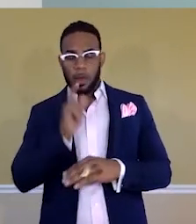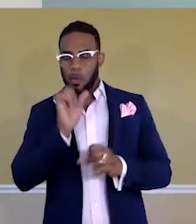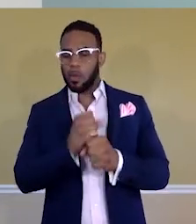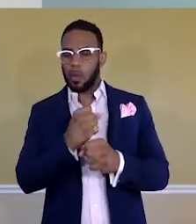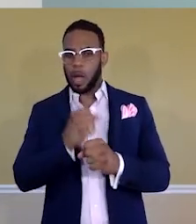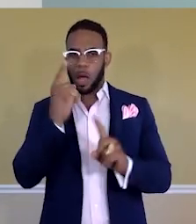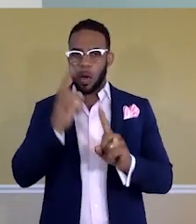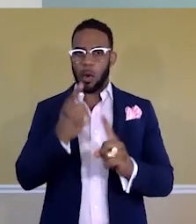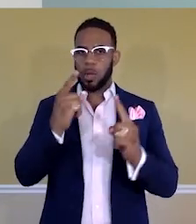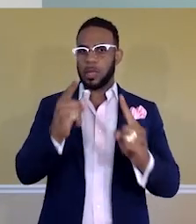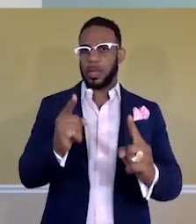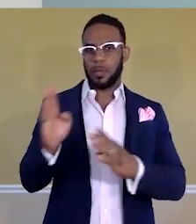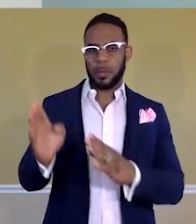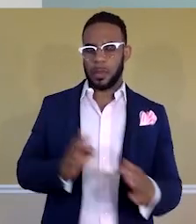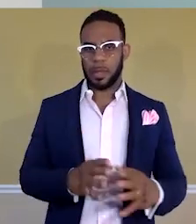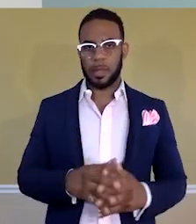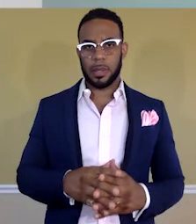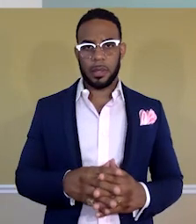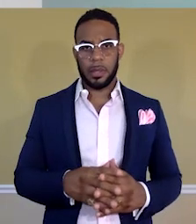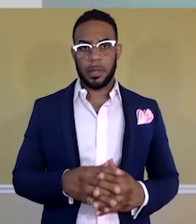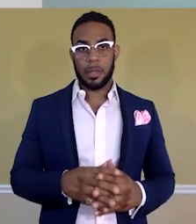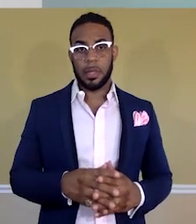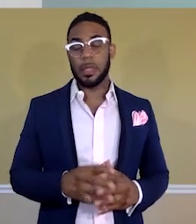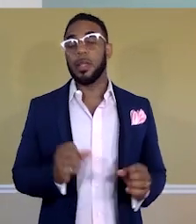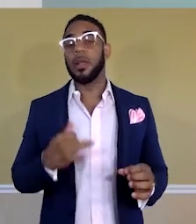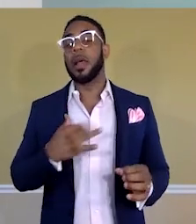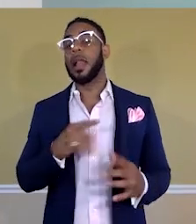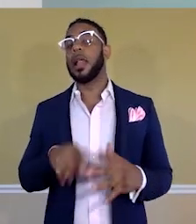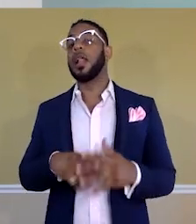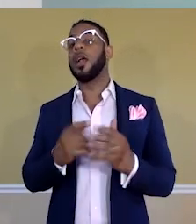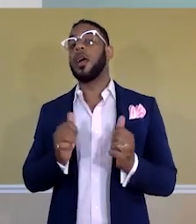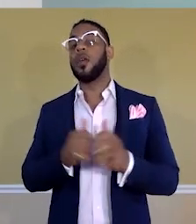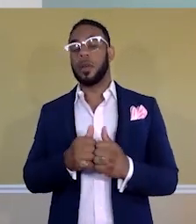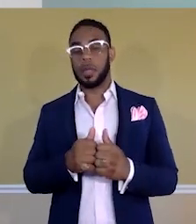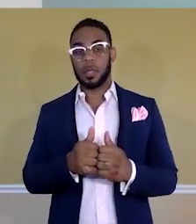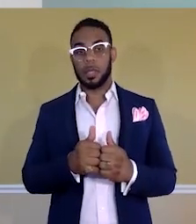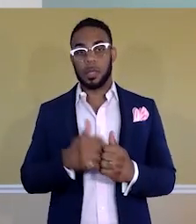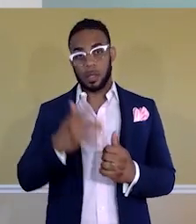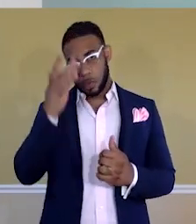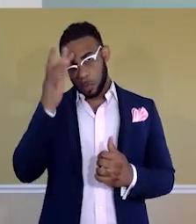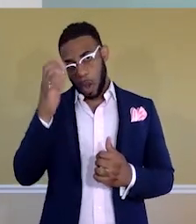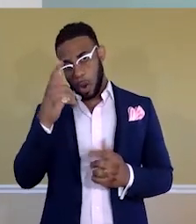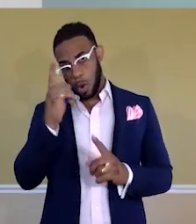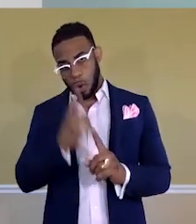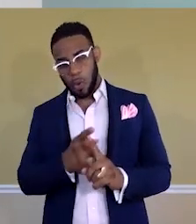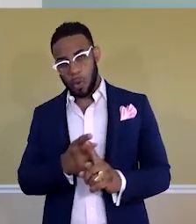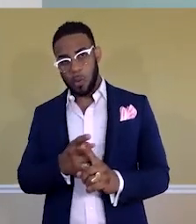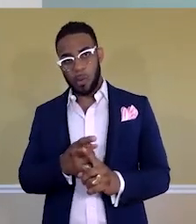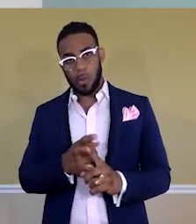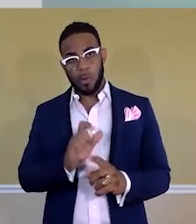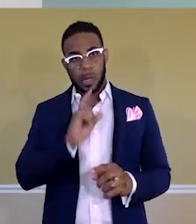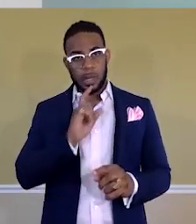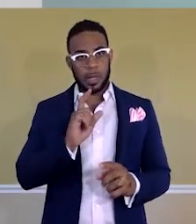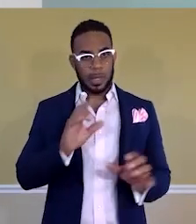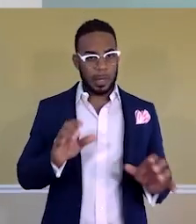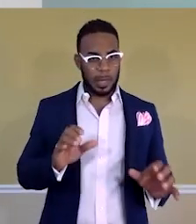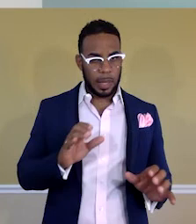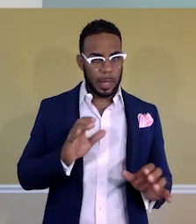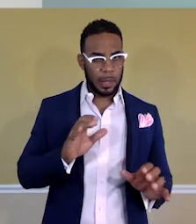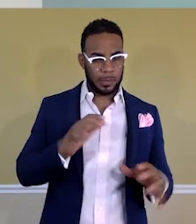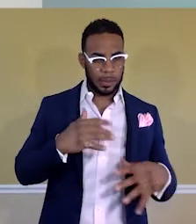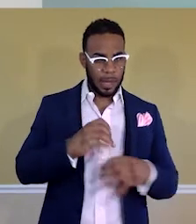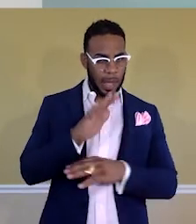a goal achieving plan. And so I like to start off with a SMART goal, which is an acronym